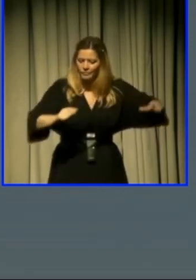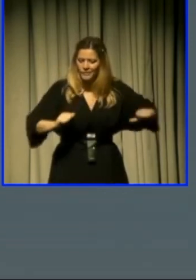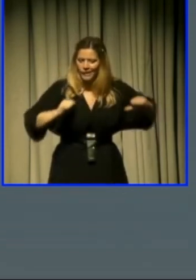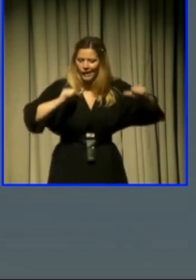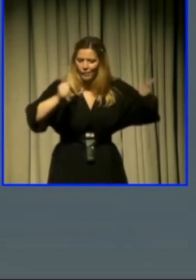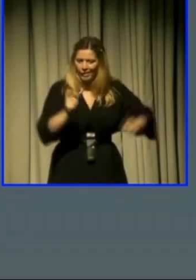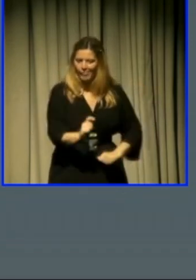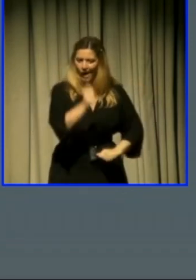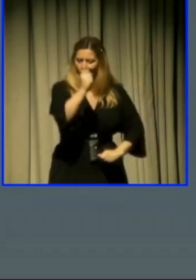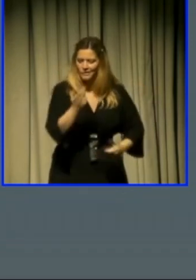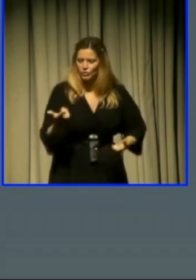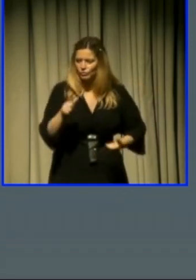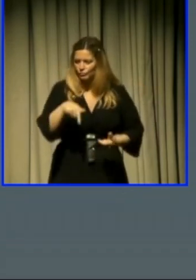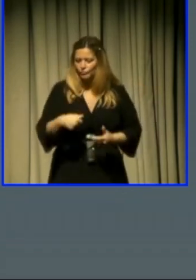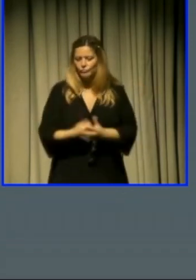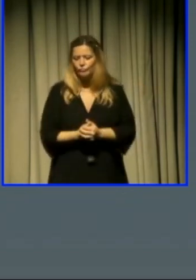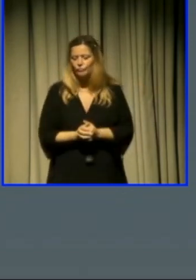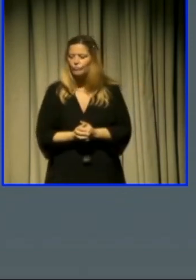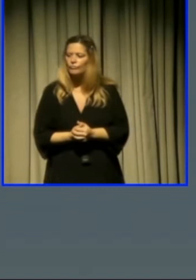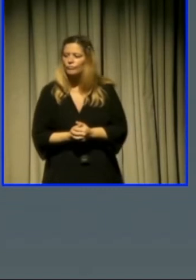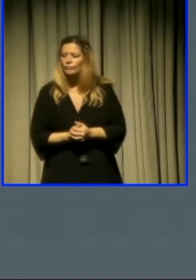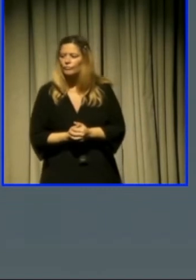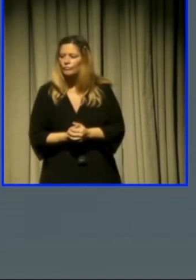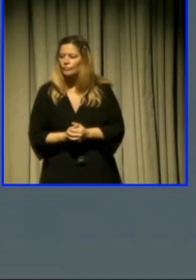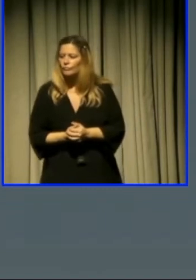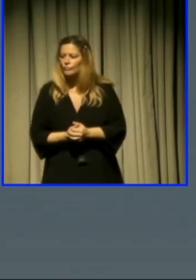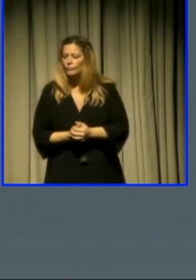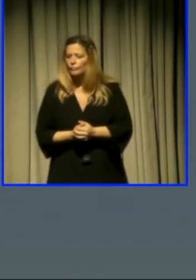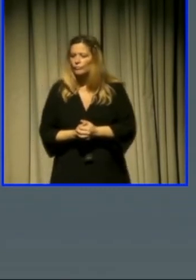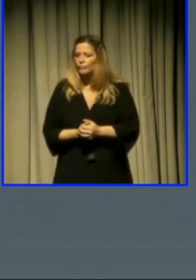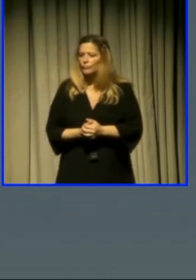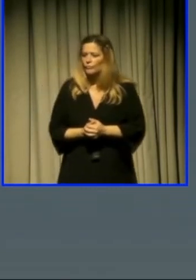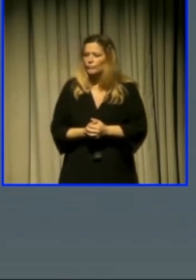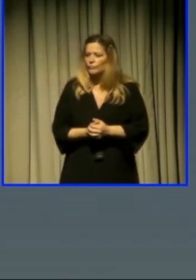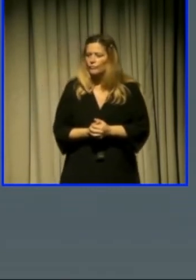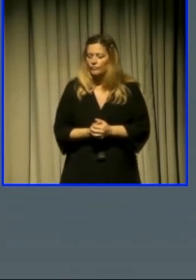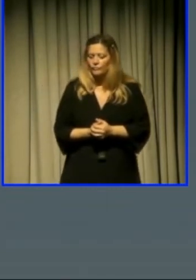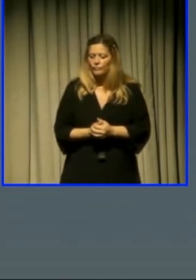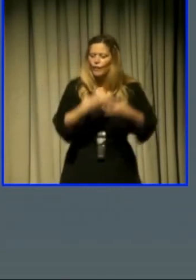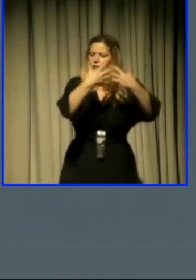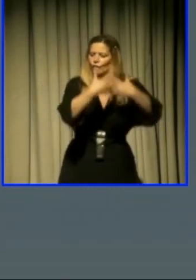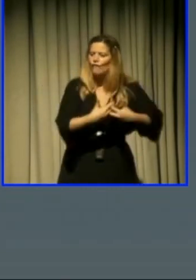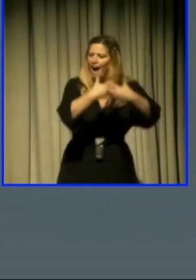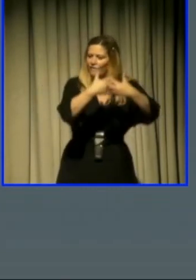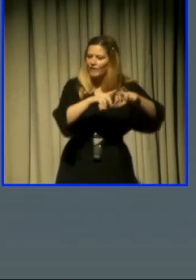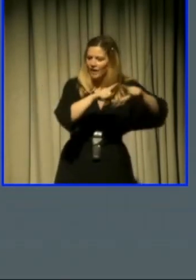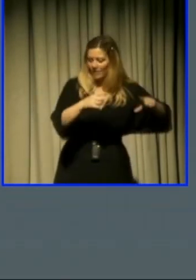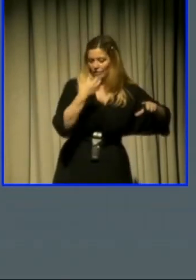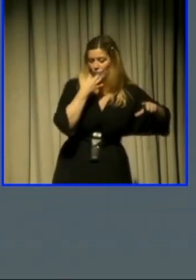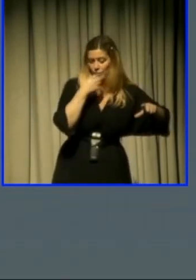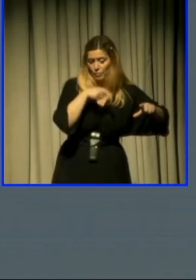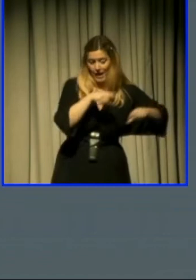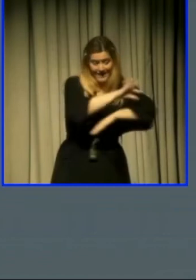So Virtual House, the fabricant, they produce one-off designs that only exist